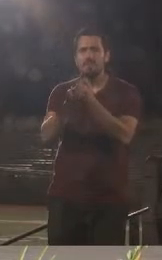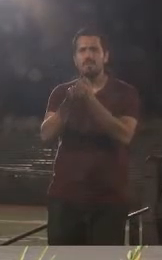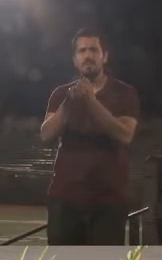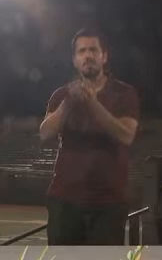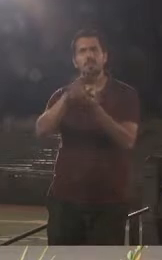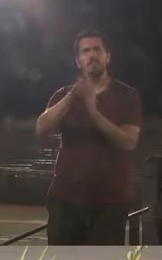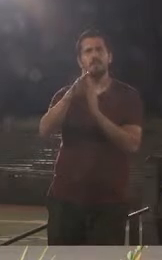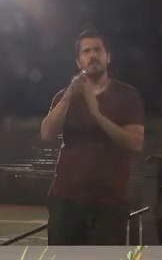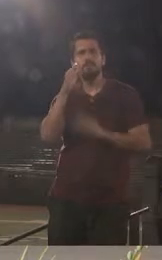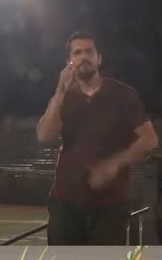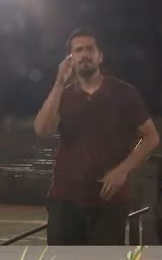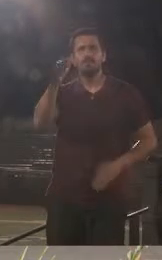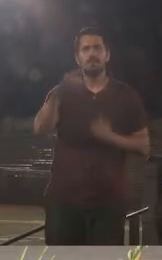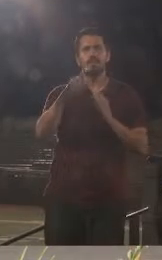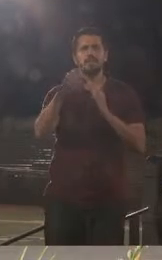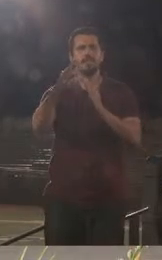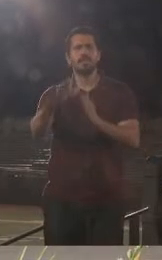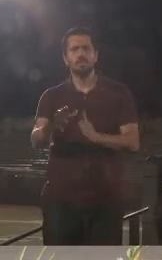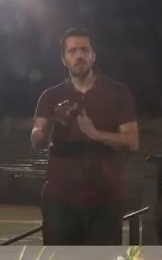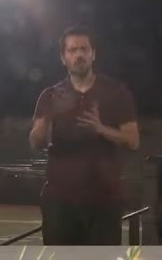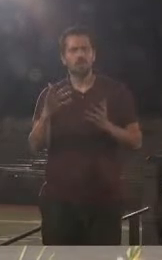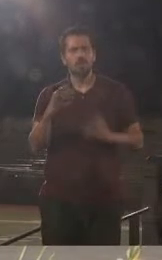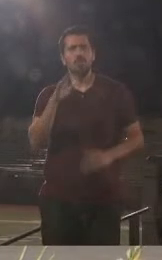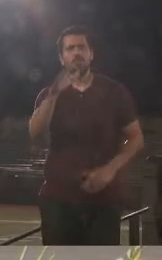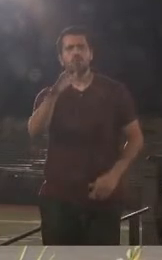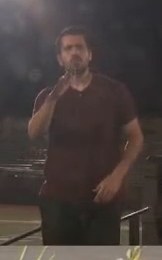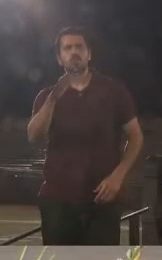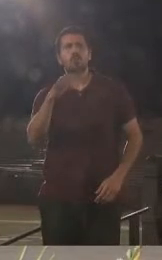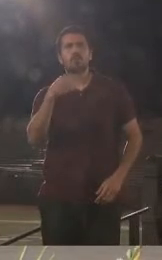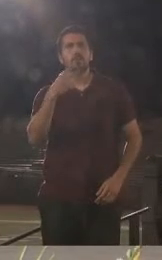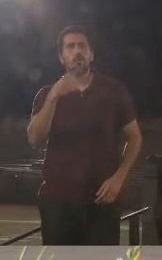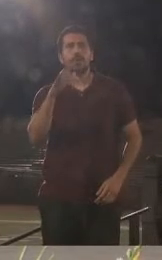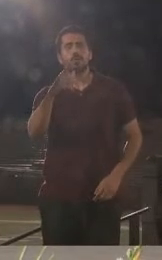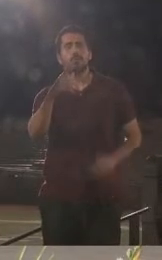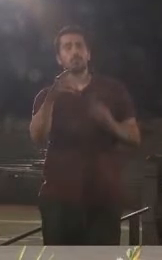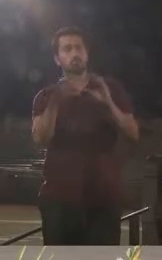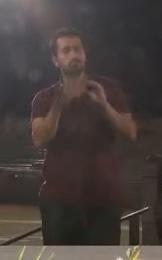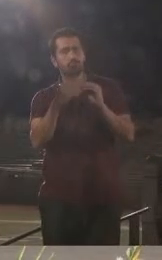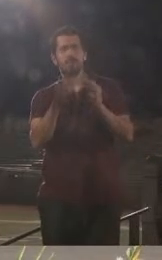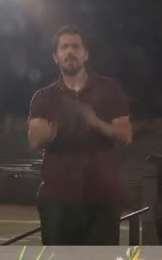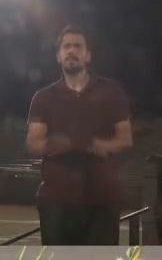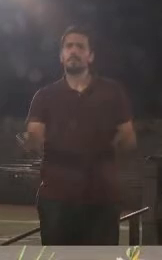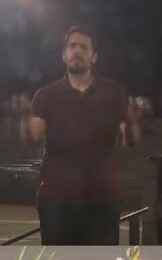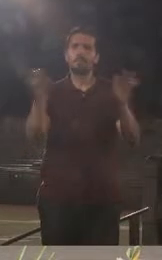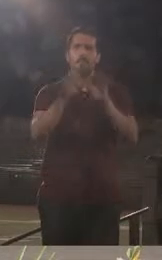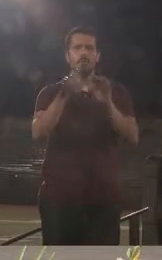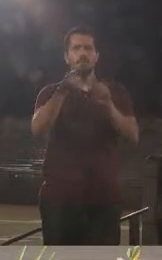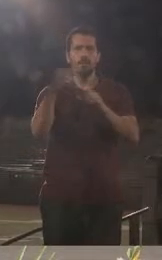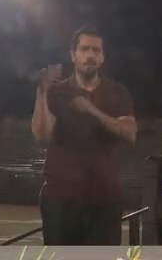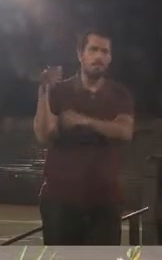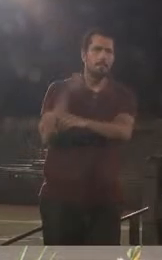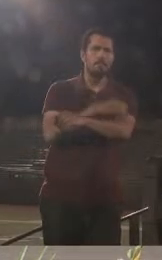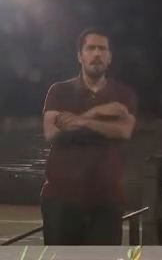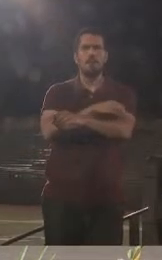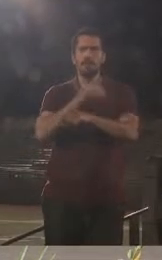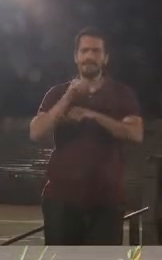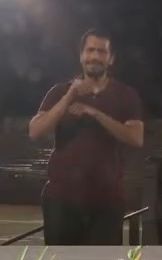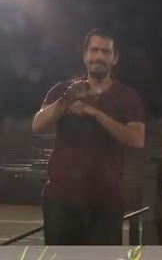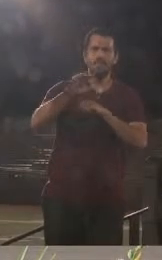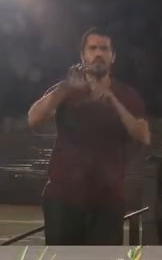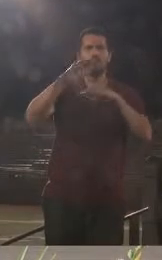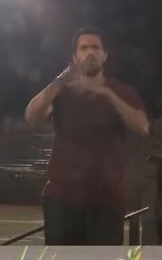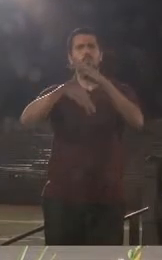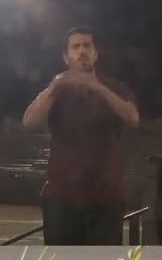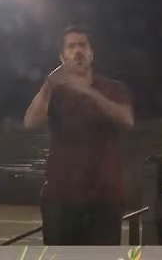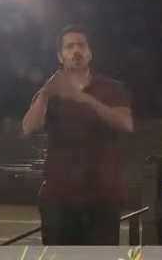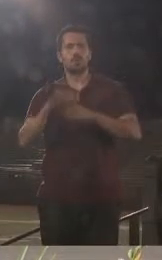tomorrow. Your voices matter, and you have the power to shape the world around us. My hope is to